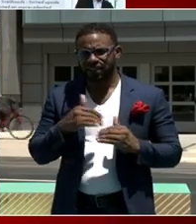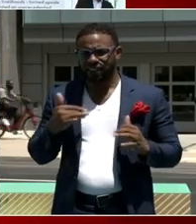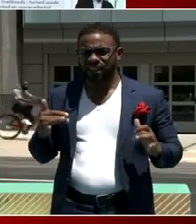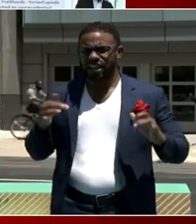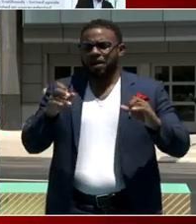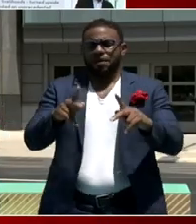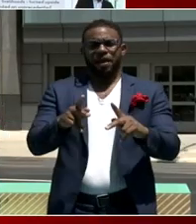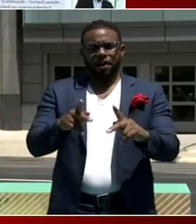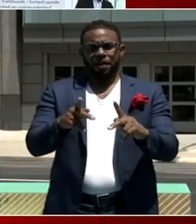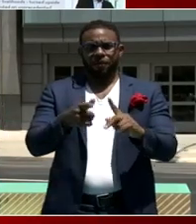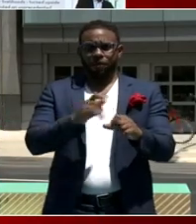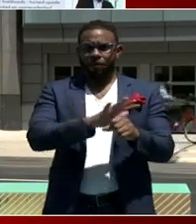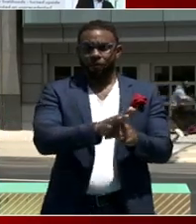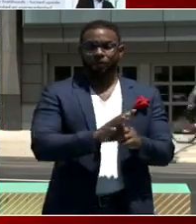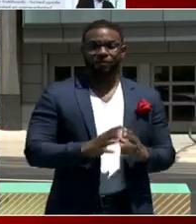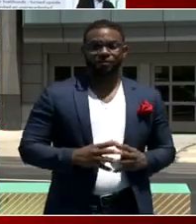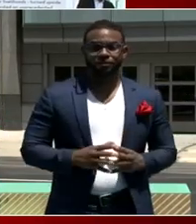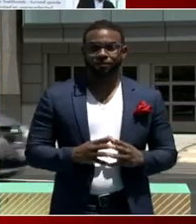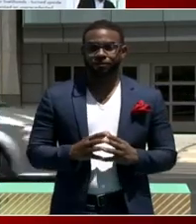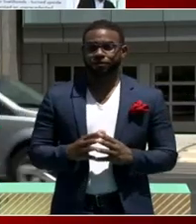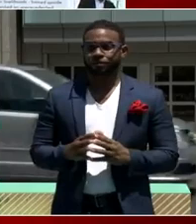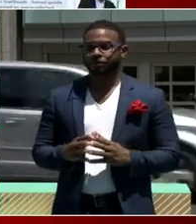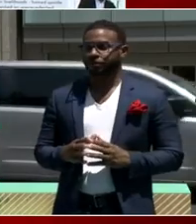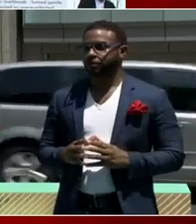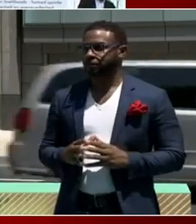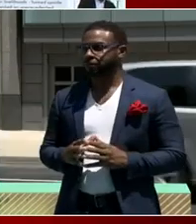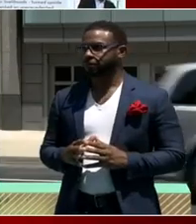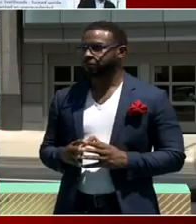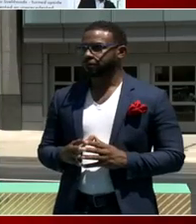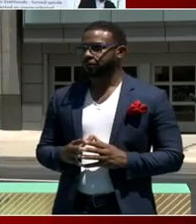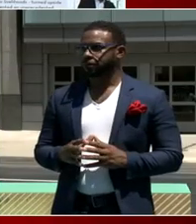comeback from COVID.